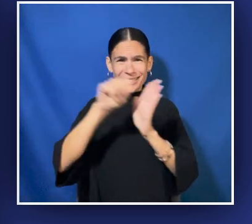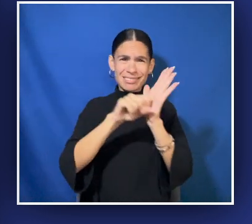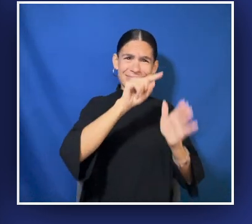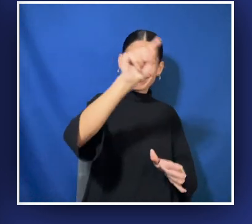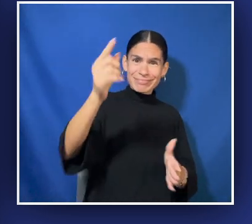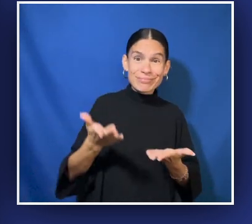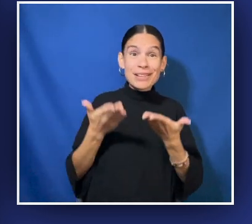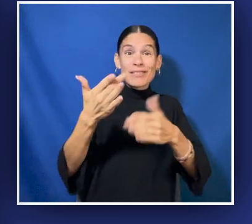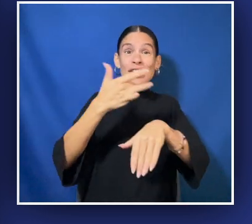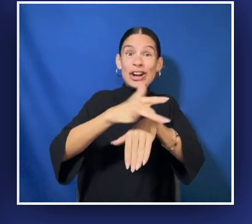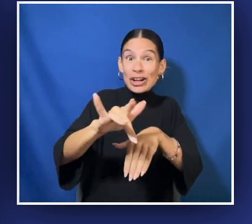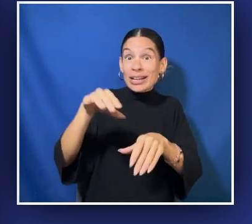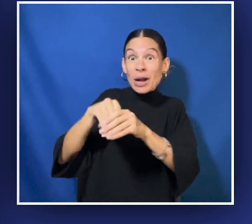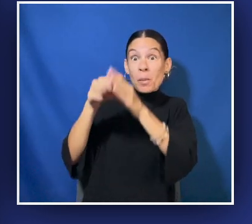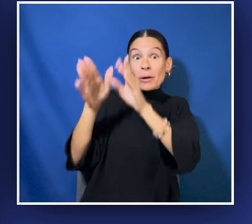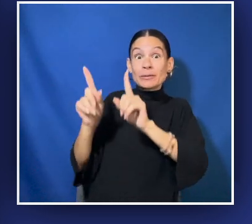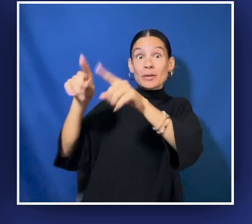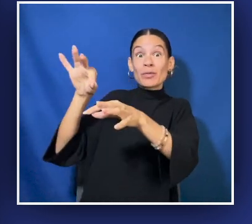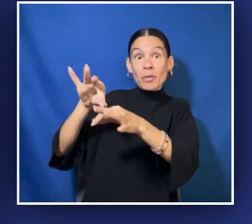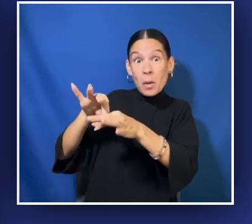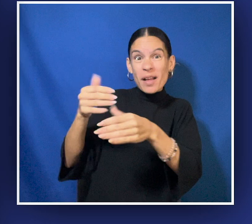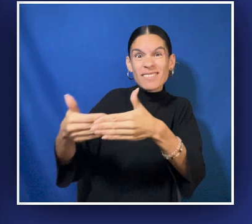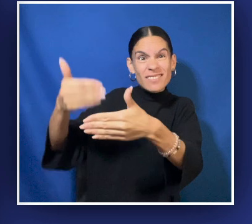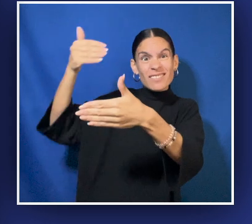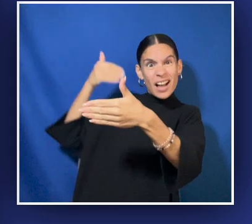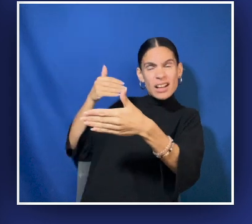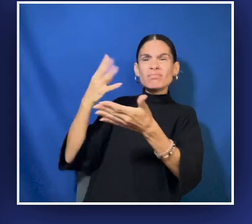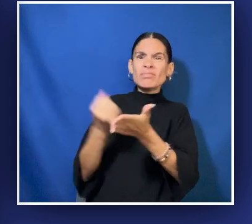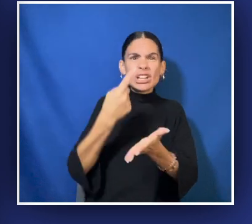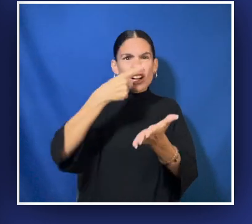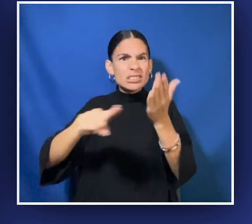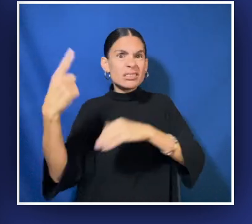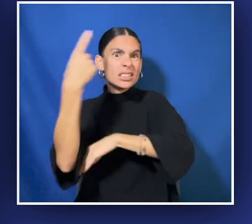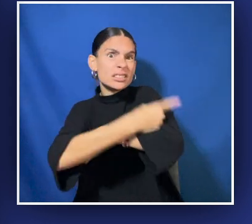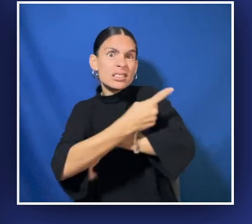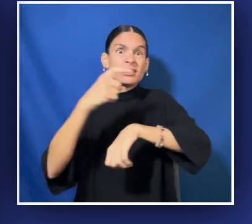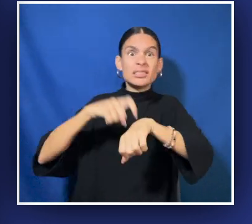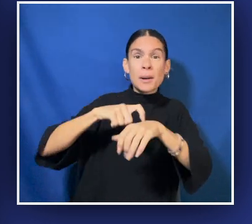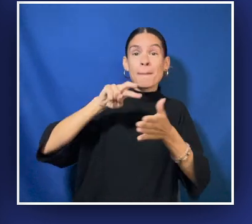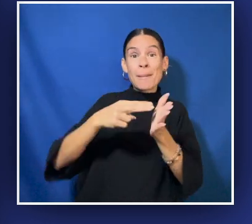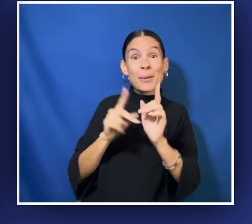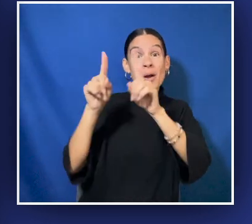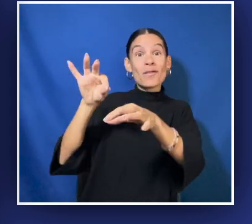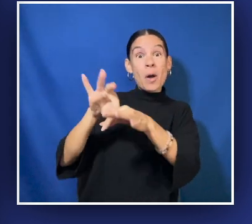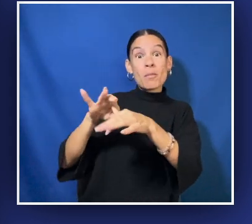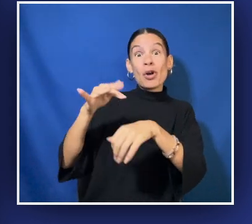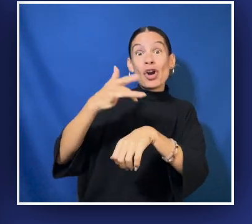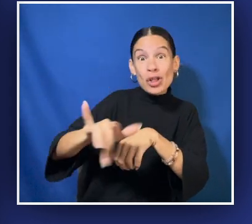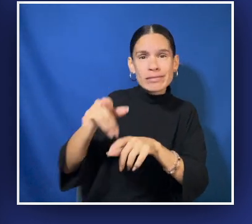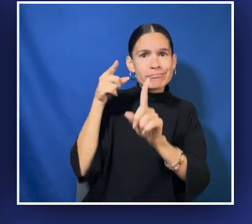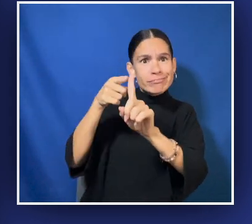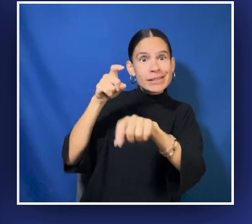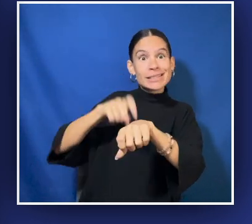states offer early in-person voting. Just check and see when those dates are, and that means that you can go and vote early